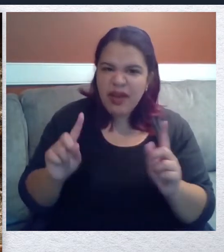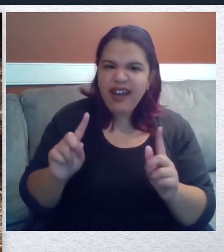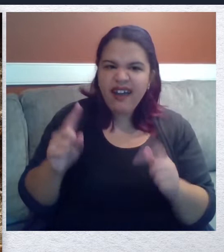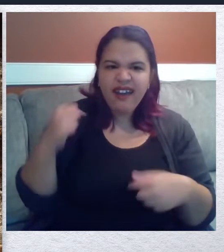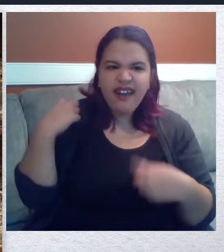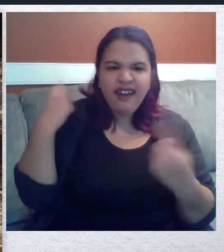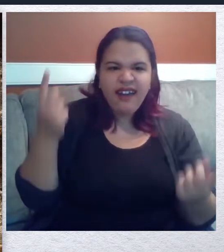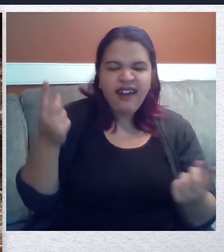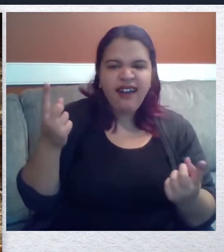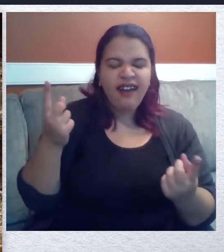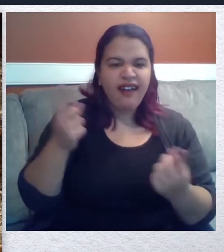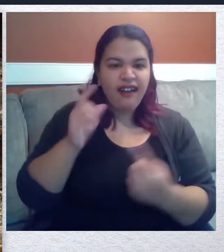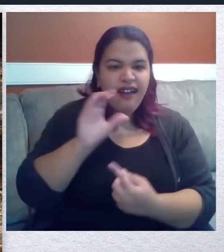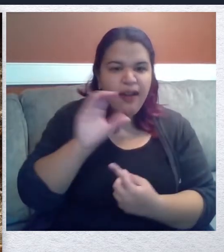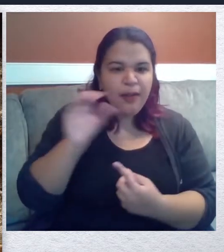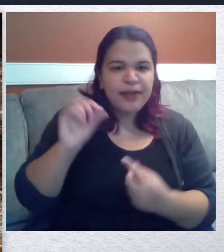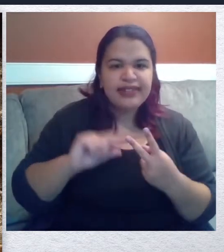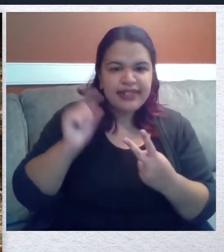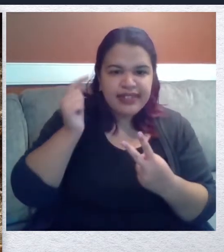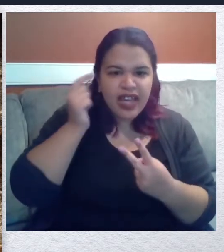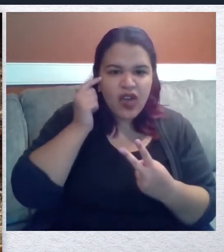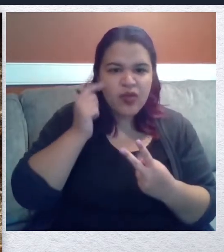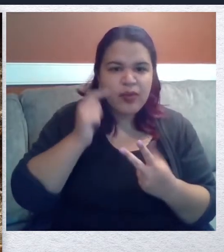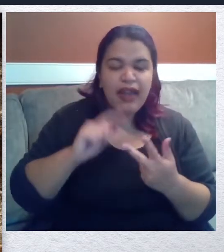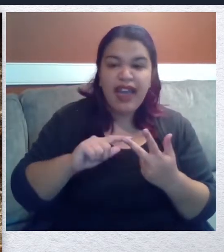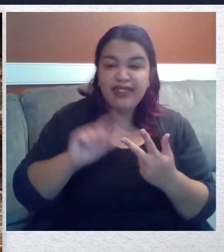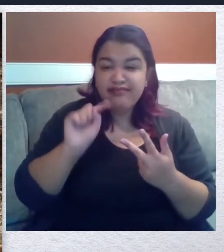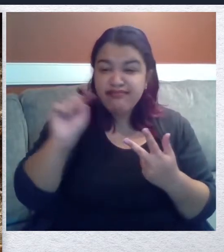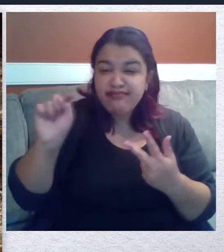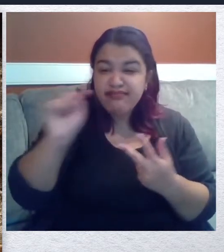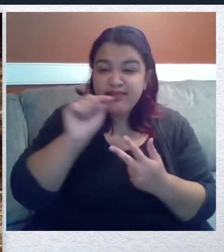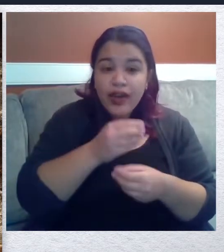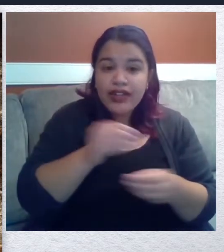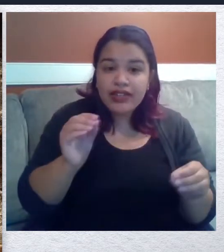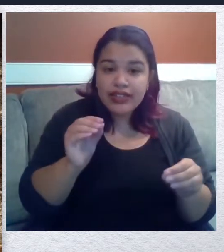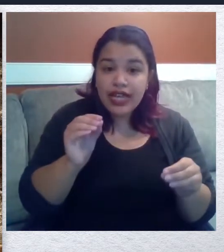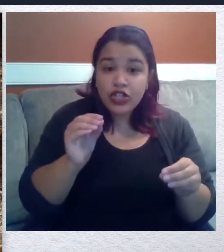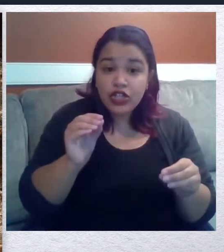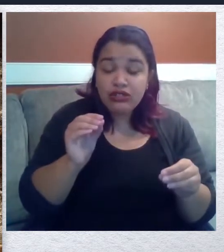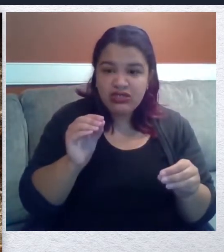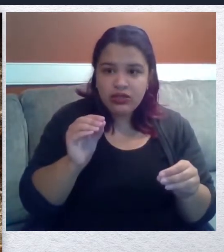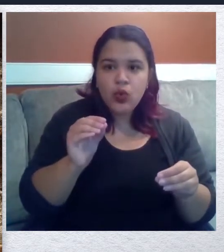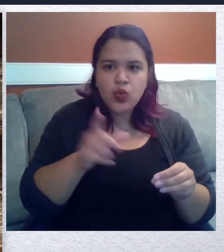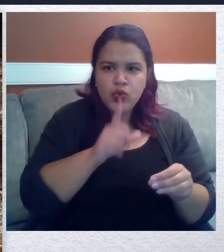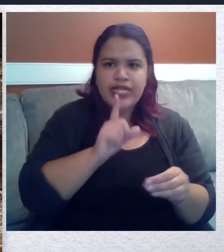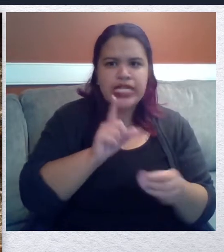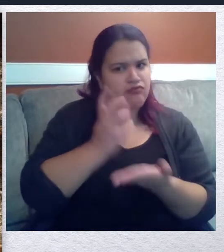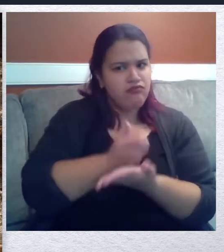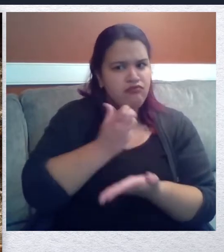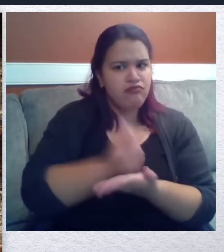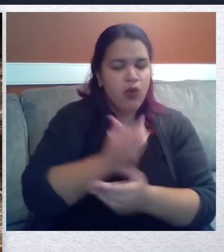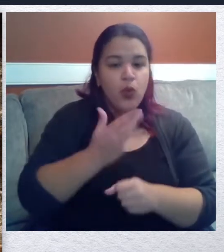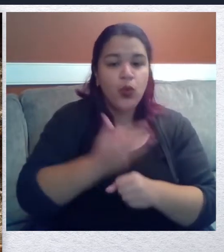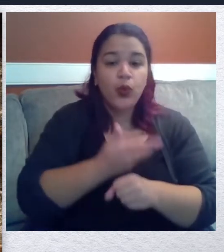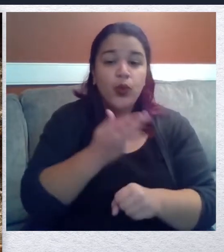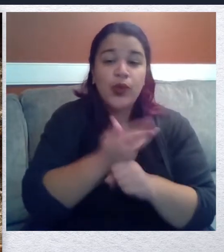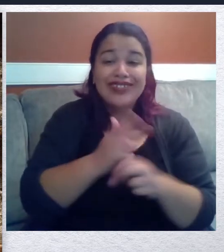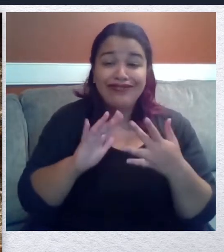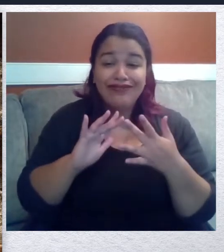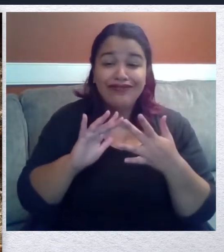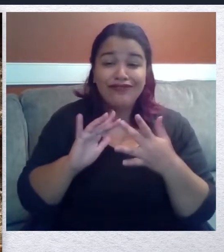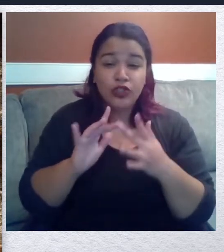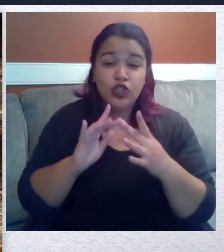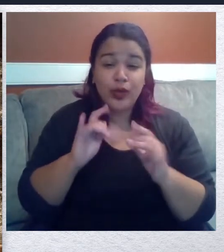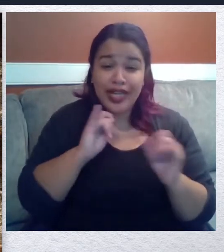other organizations. They are being used either as the first step in the interviewing process or